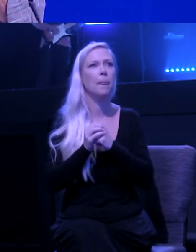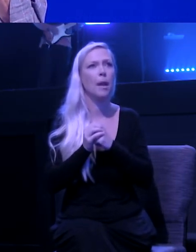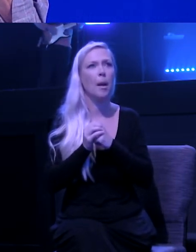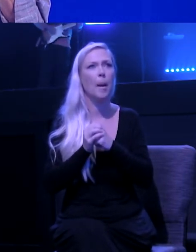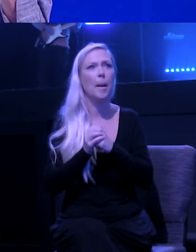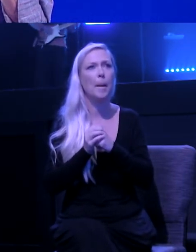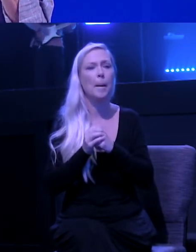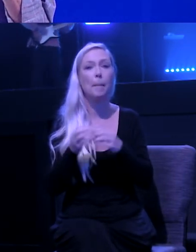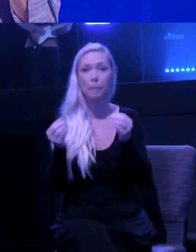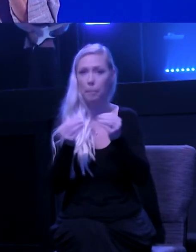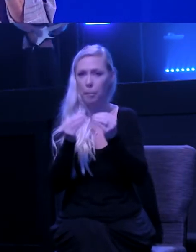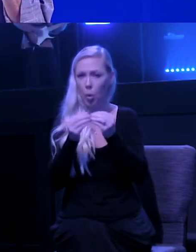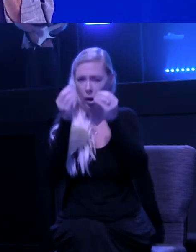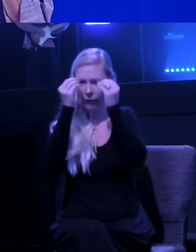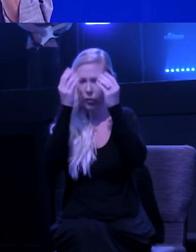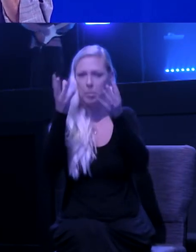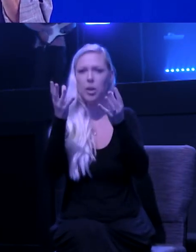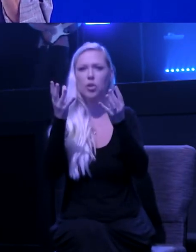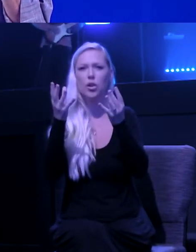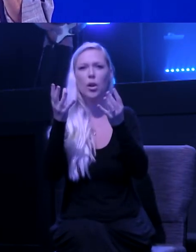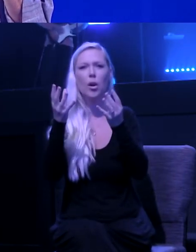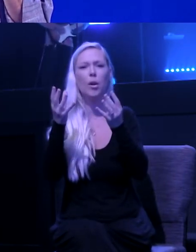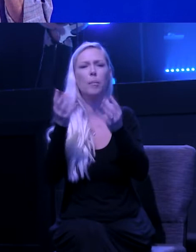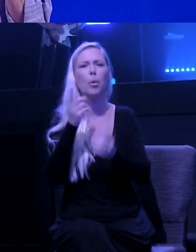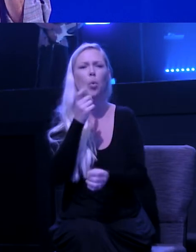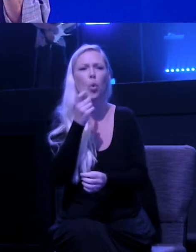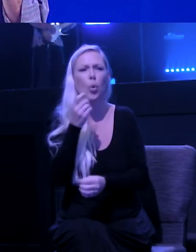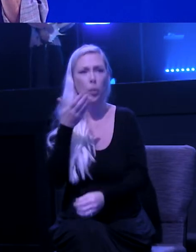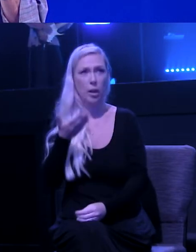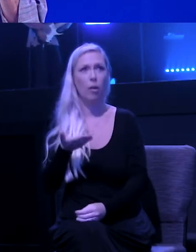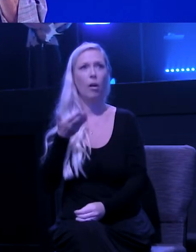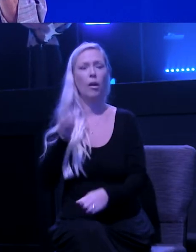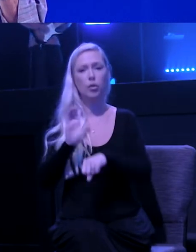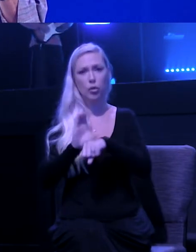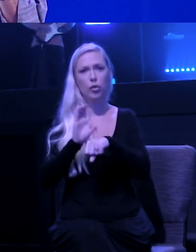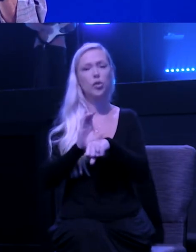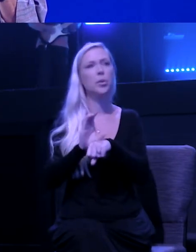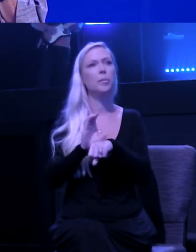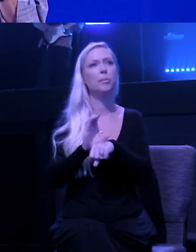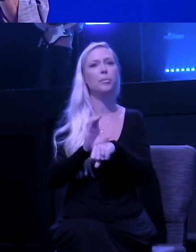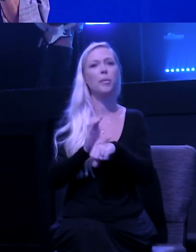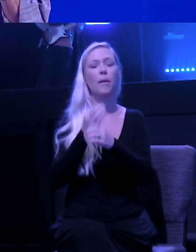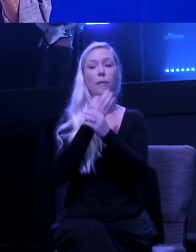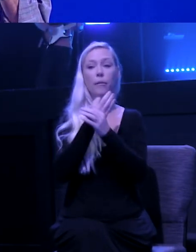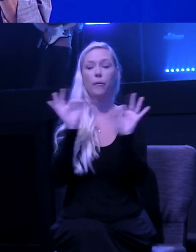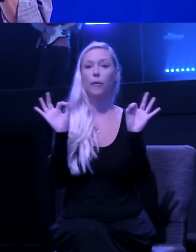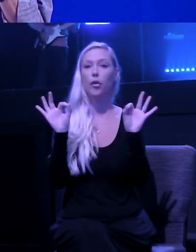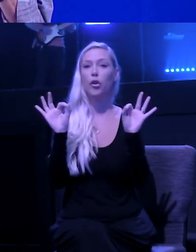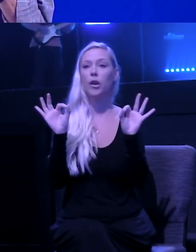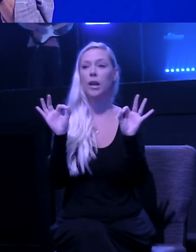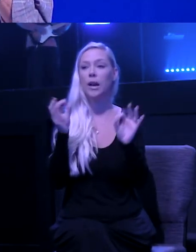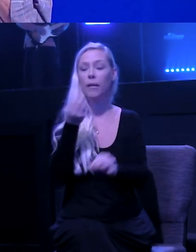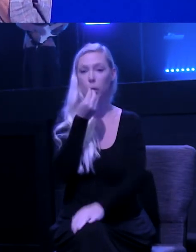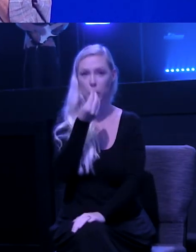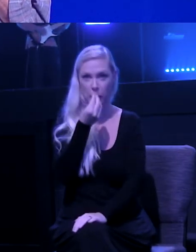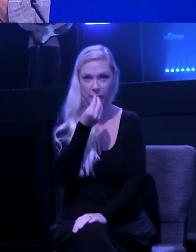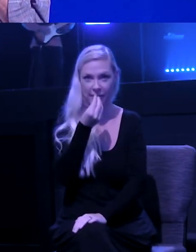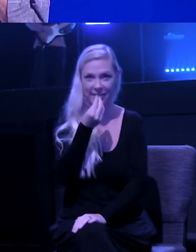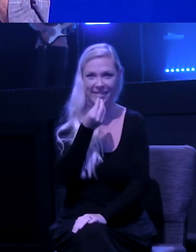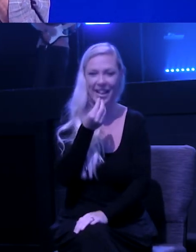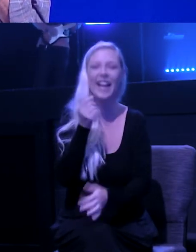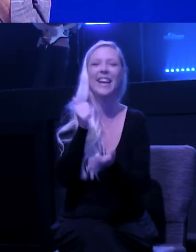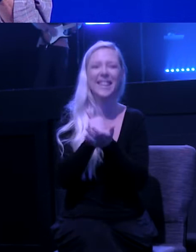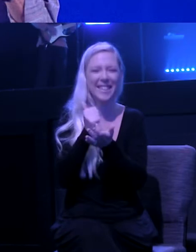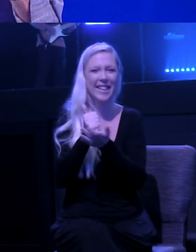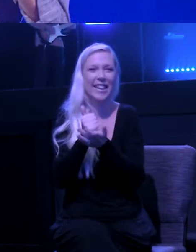bit more about who we are as Community Christian Church. Now, here's the best part. Free food. Can I get